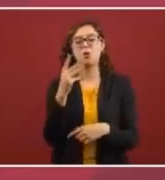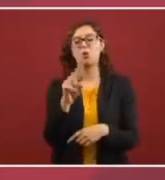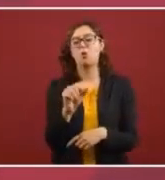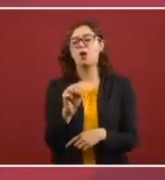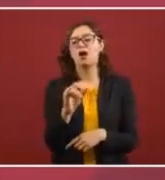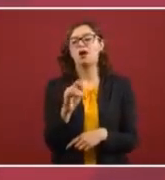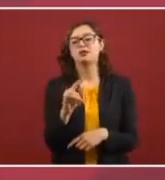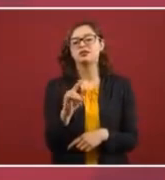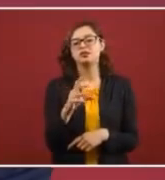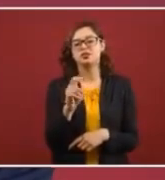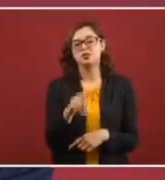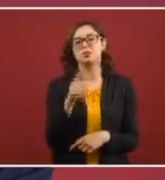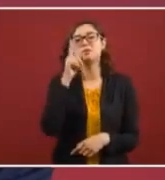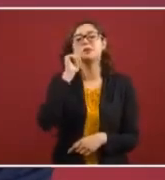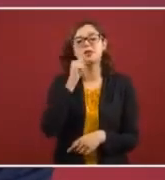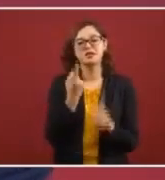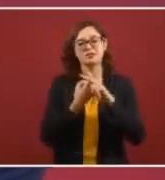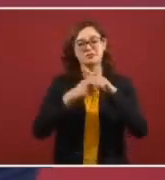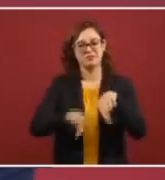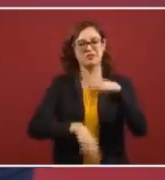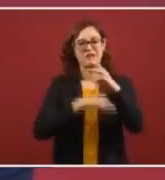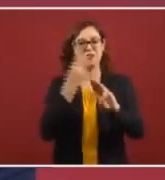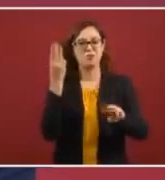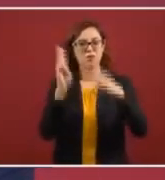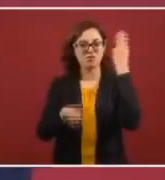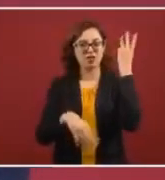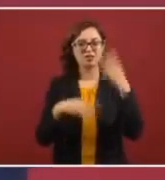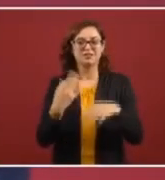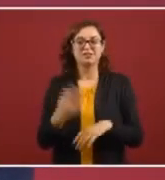And tomorrow they start.